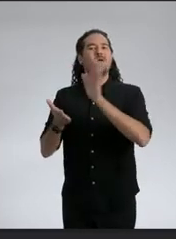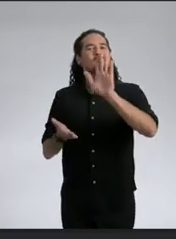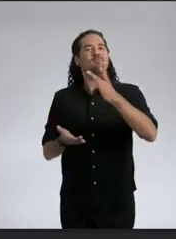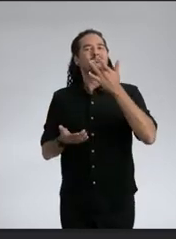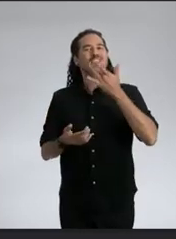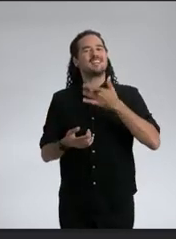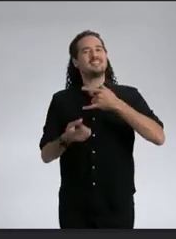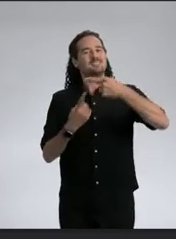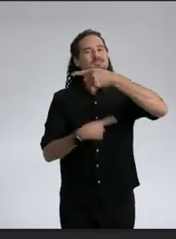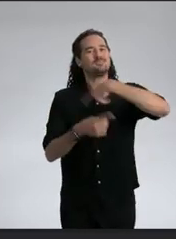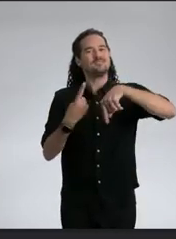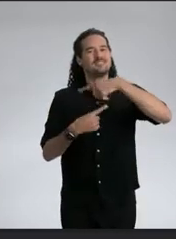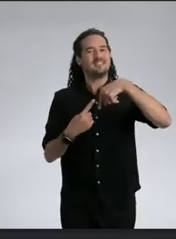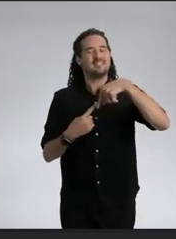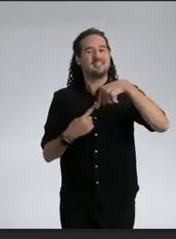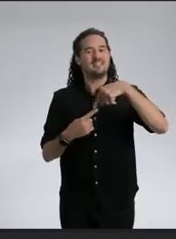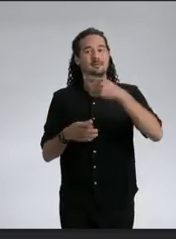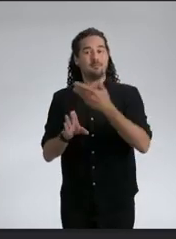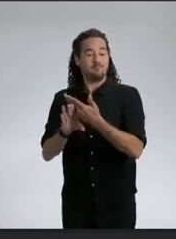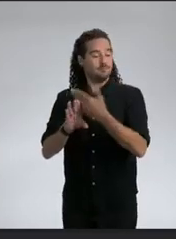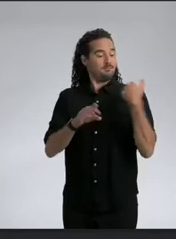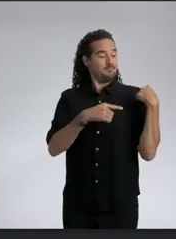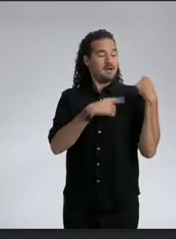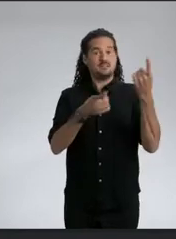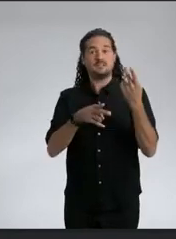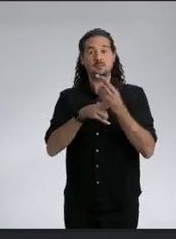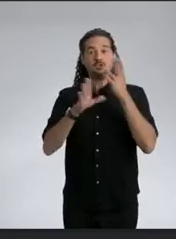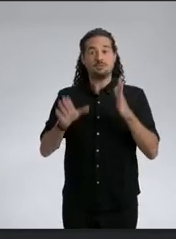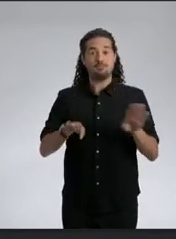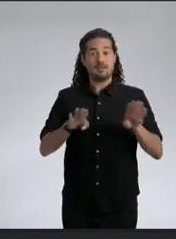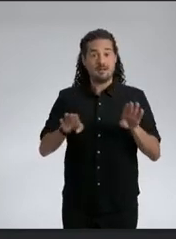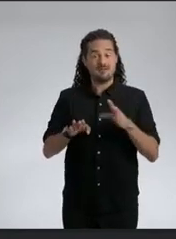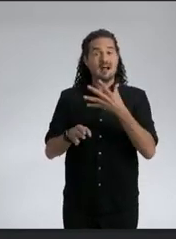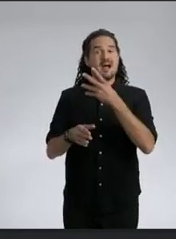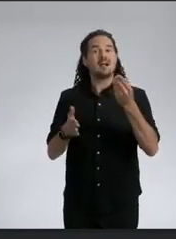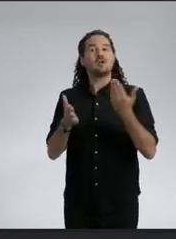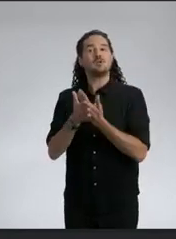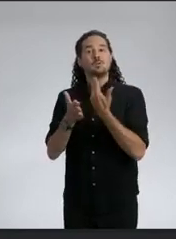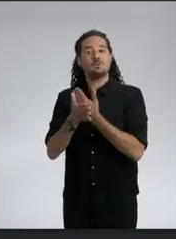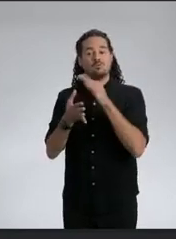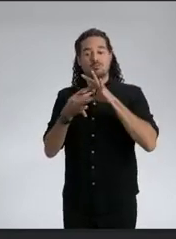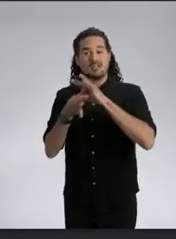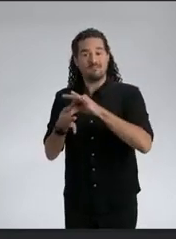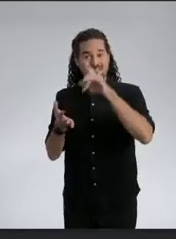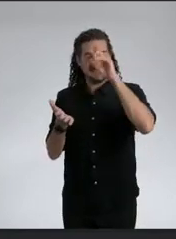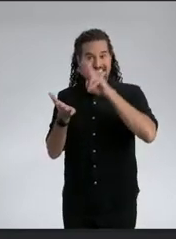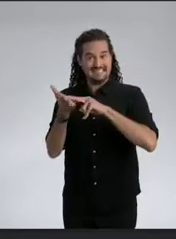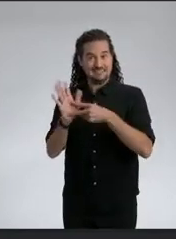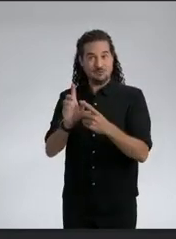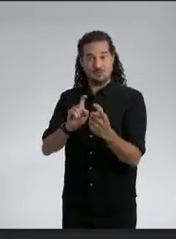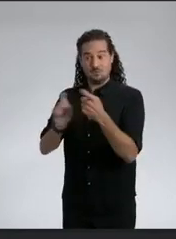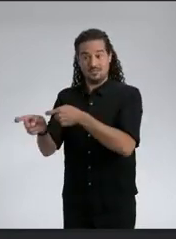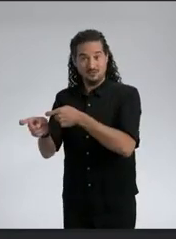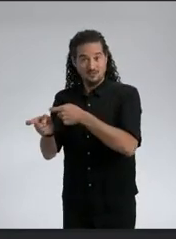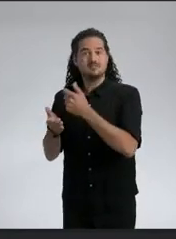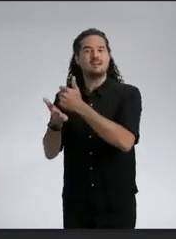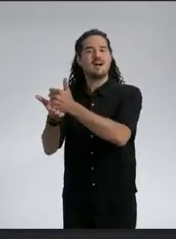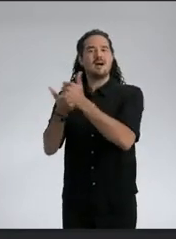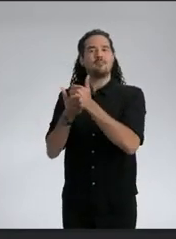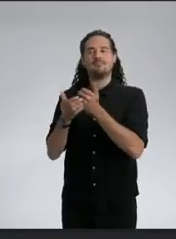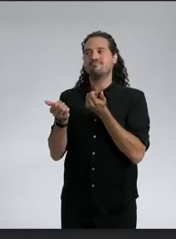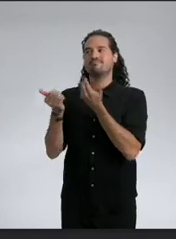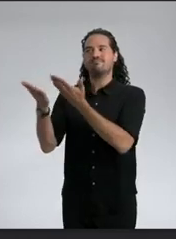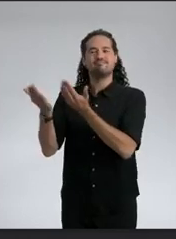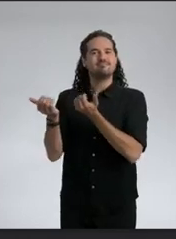past usage behavior as well as new relevant intent donations can help us suggest your widget in a